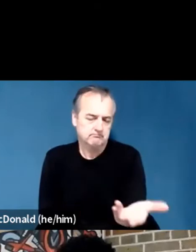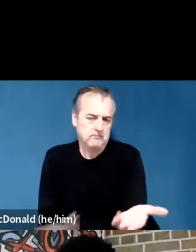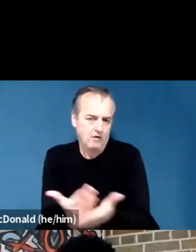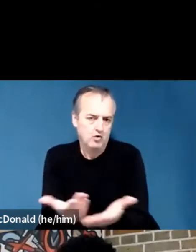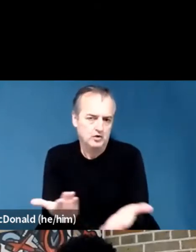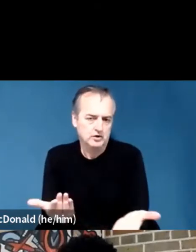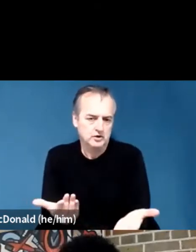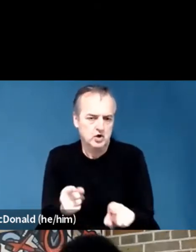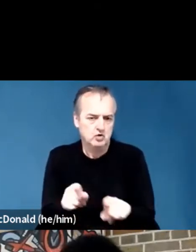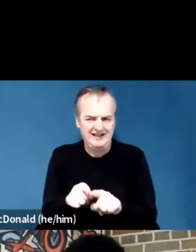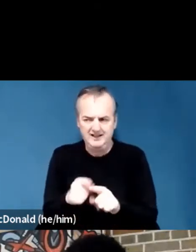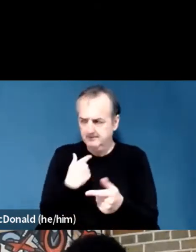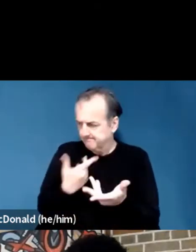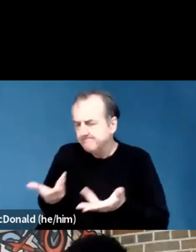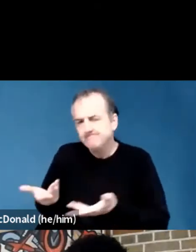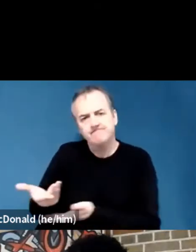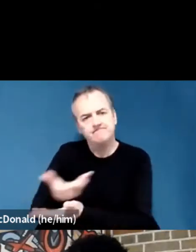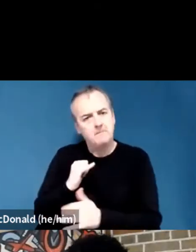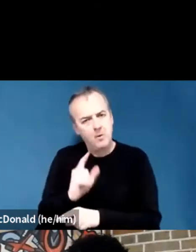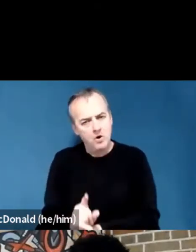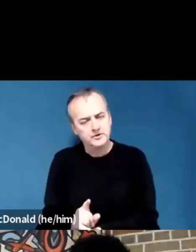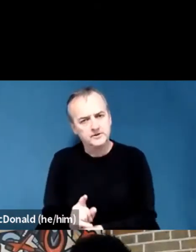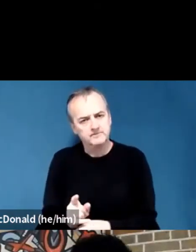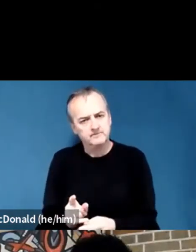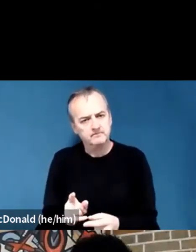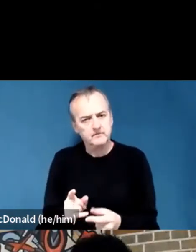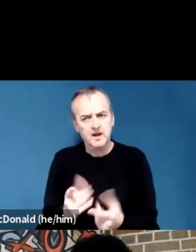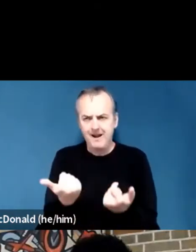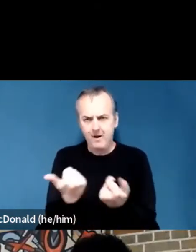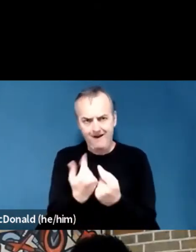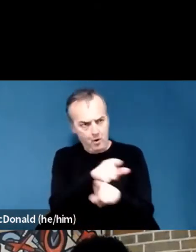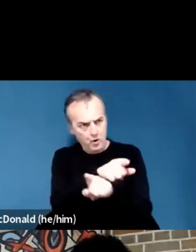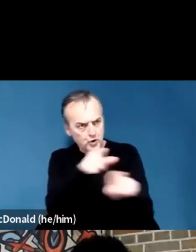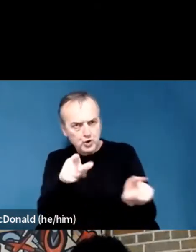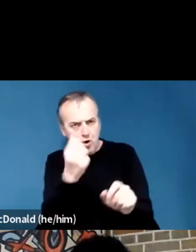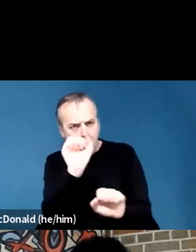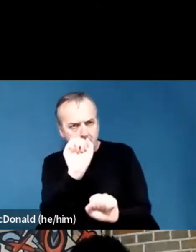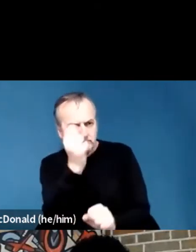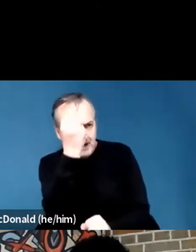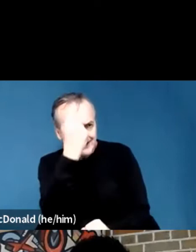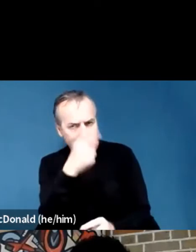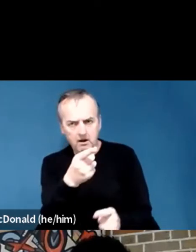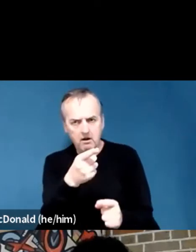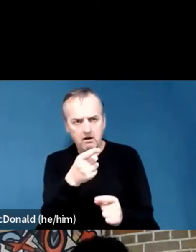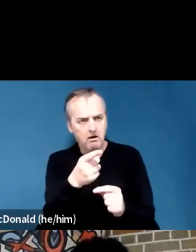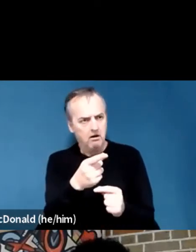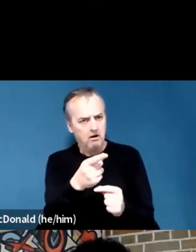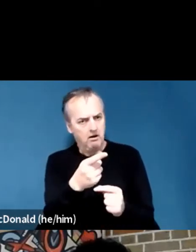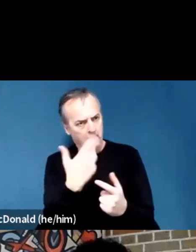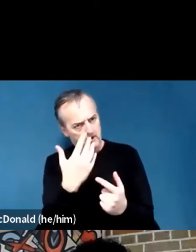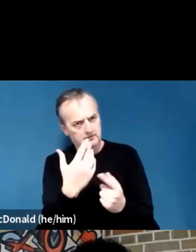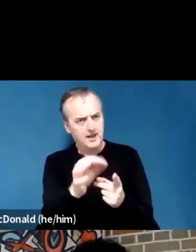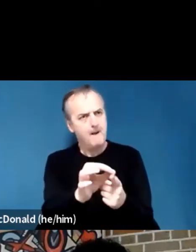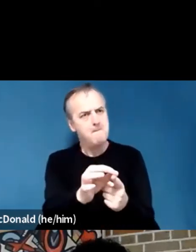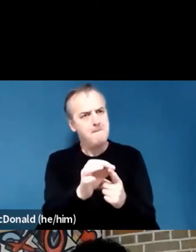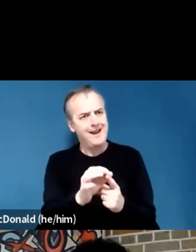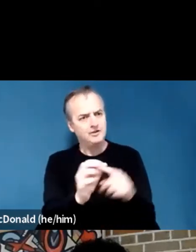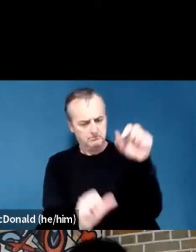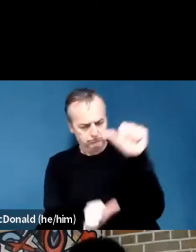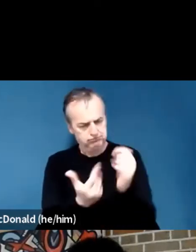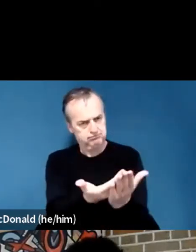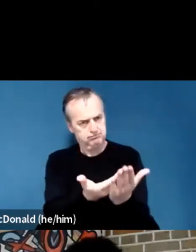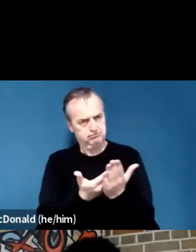was actually just talk about pitches and actually what it is. Because I know that the idea of pitching a script can be